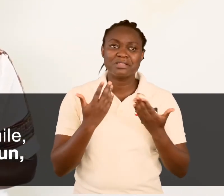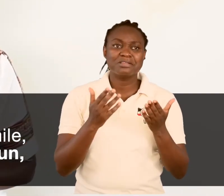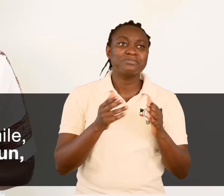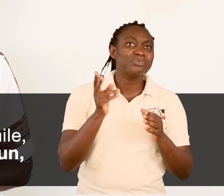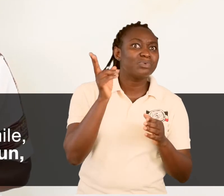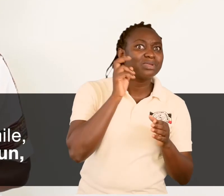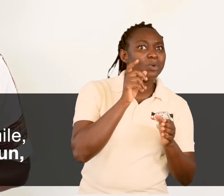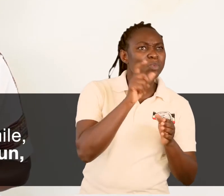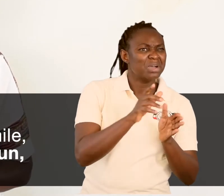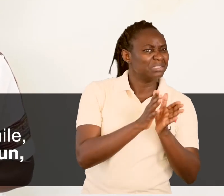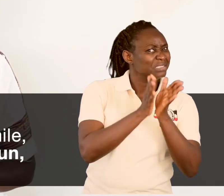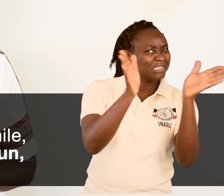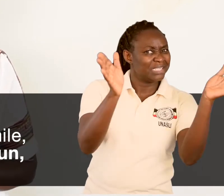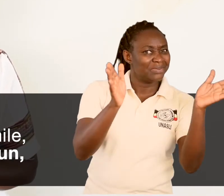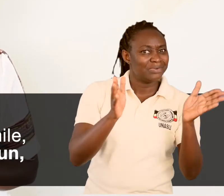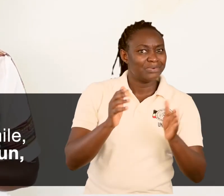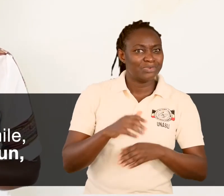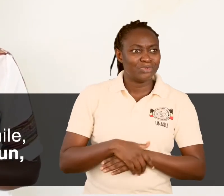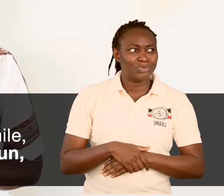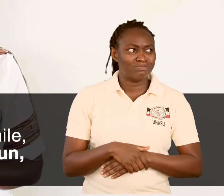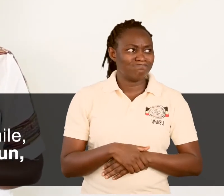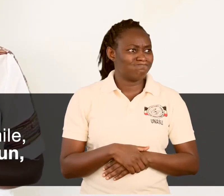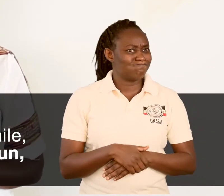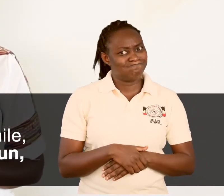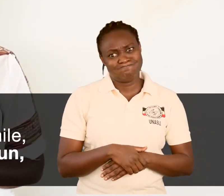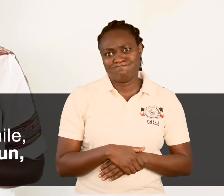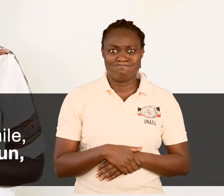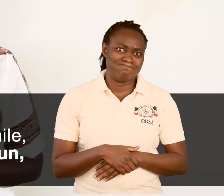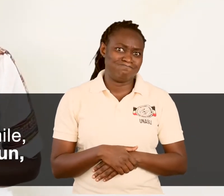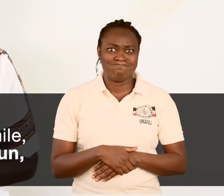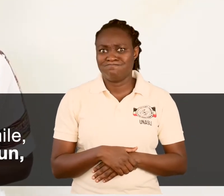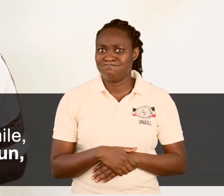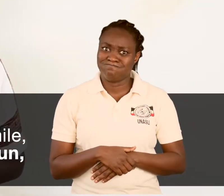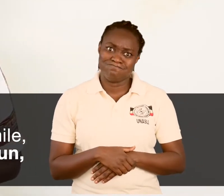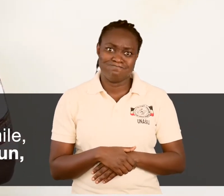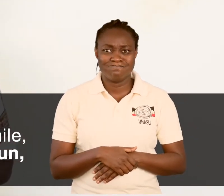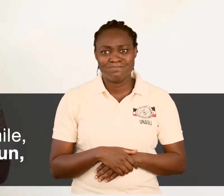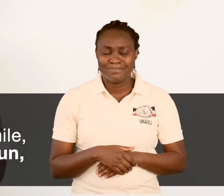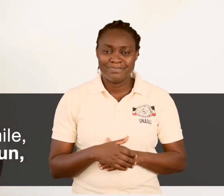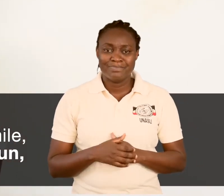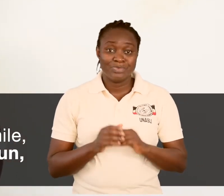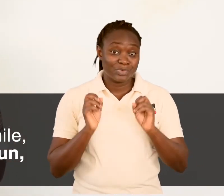noun, shake your head in agreement. Okay?